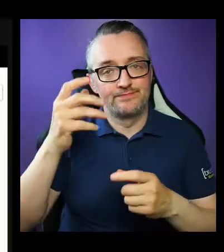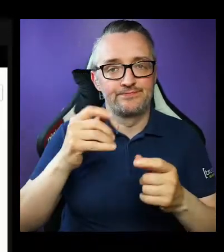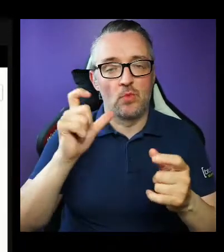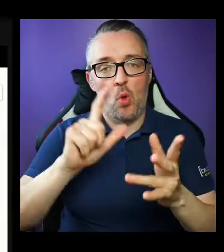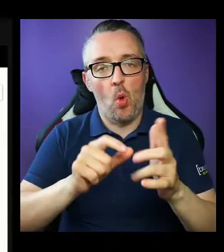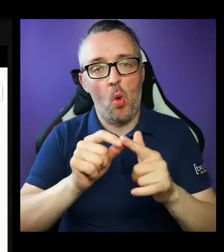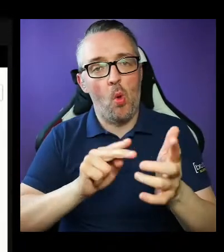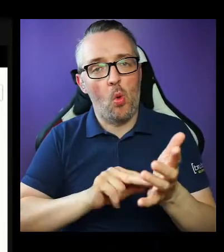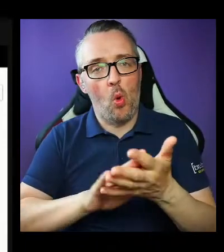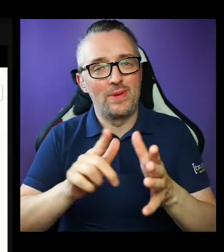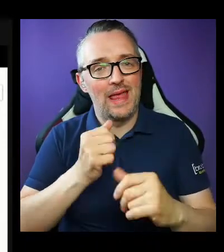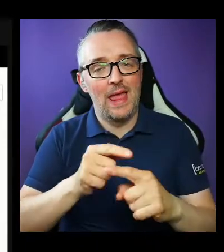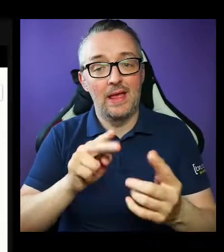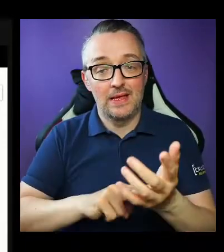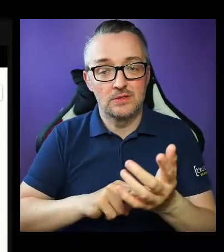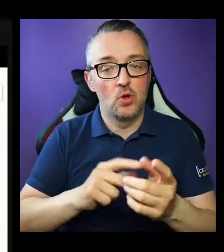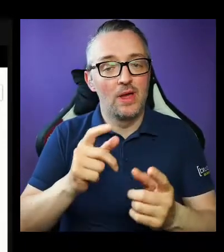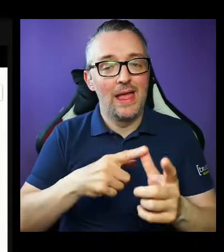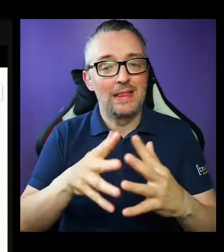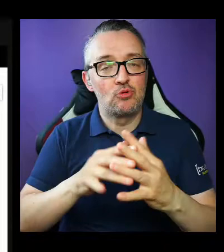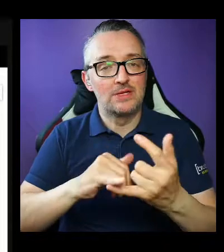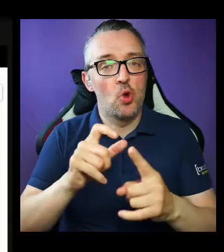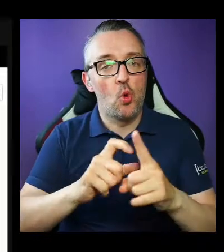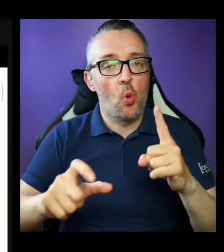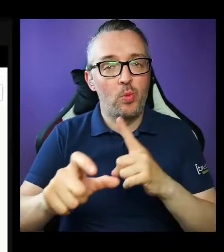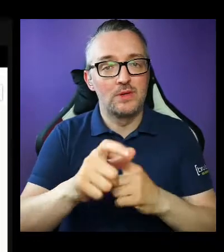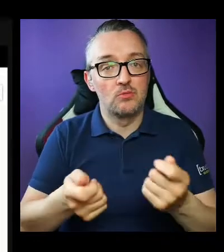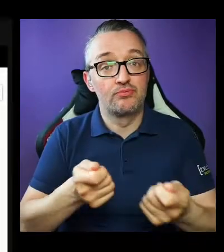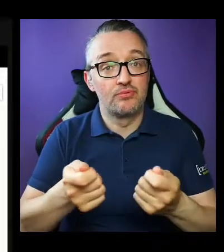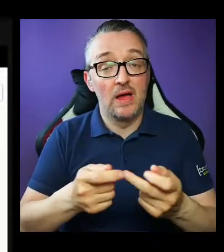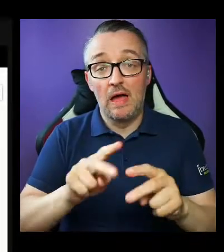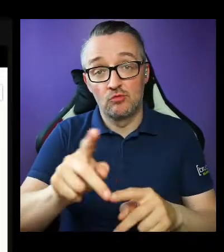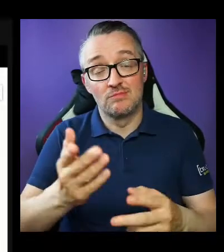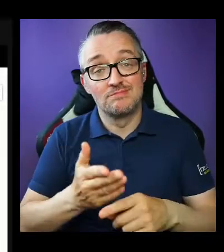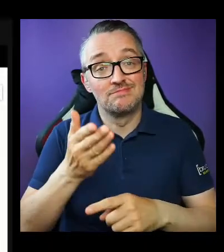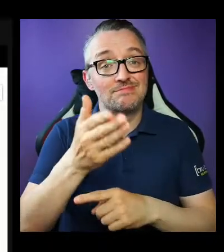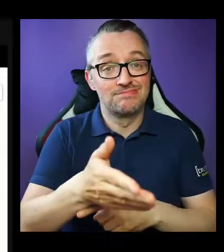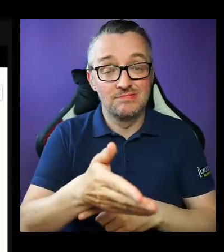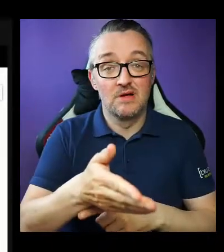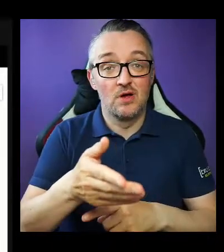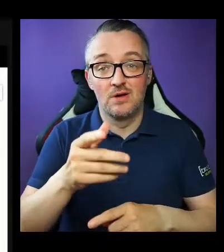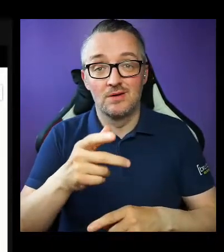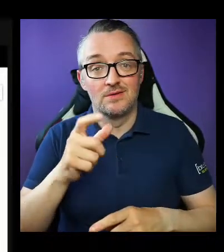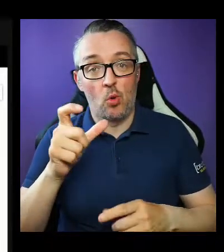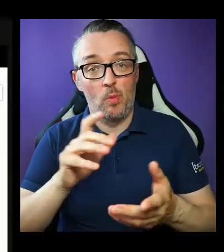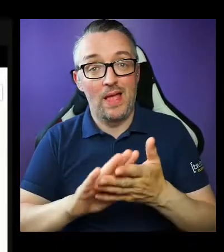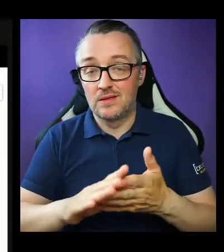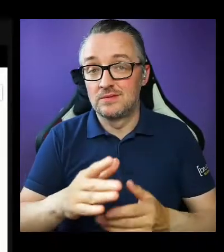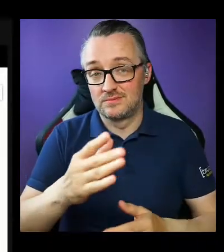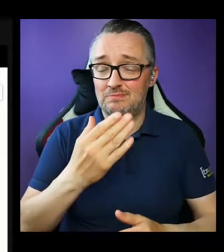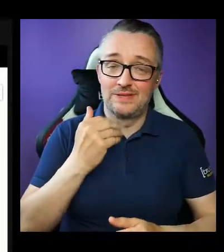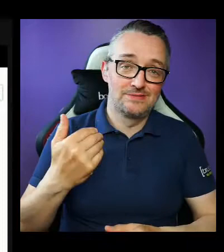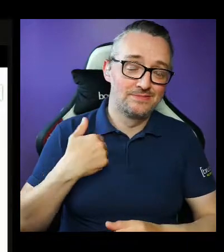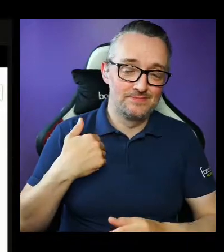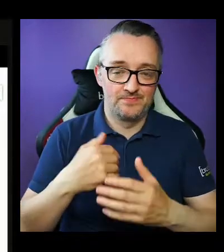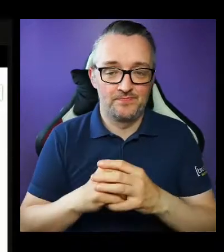interested in talking in Copenhagen, please feel free to reach out. And